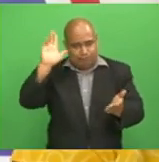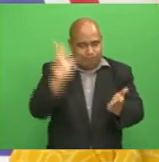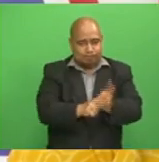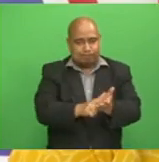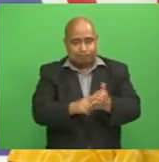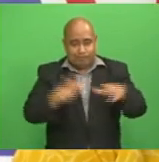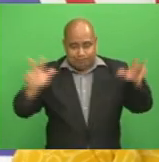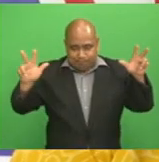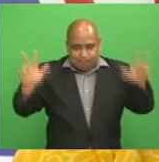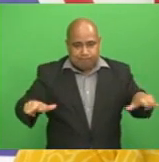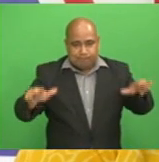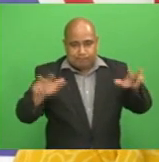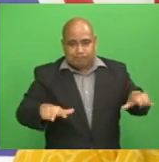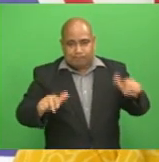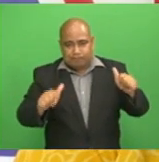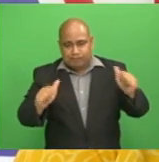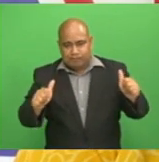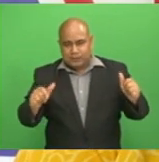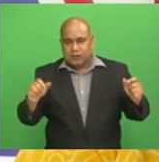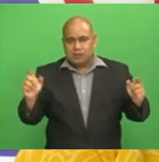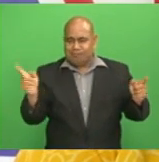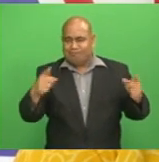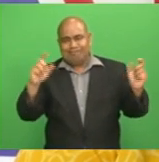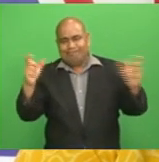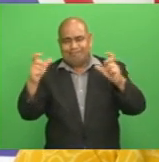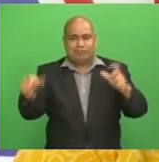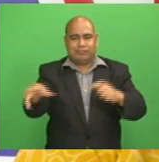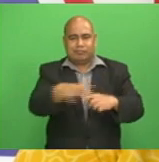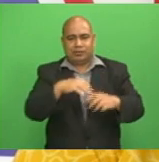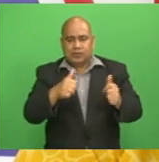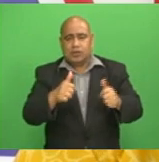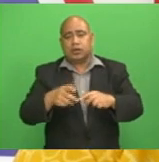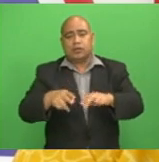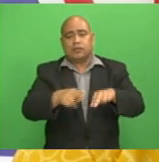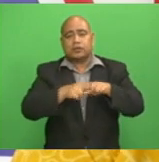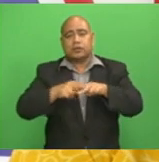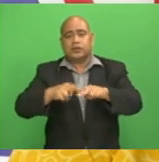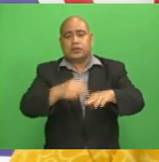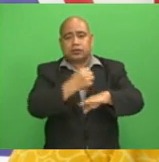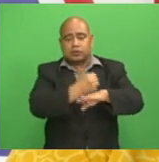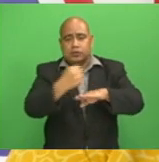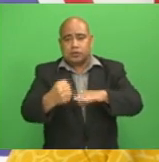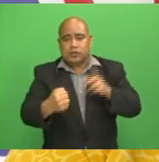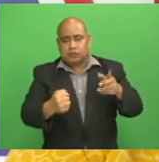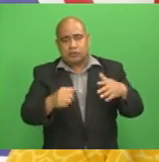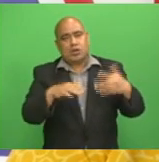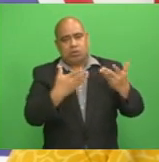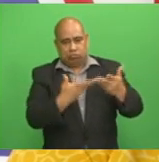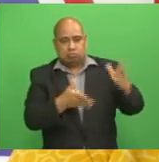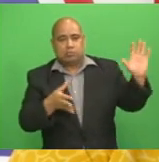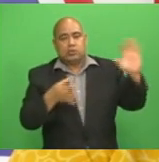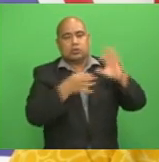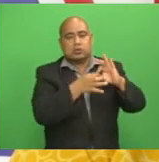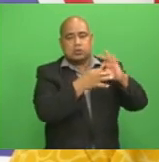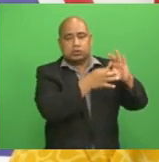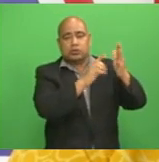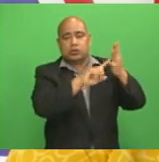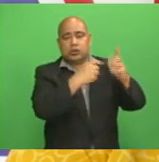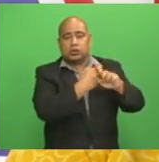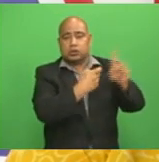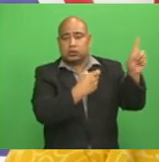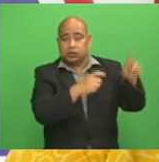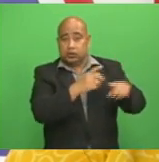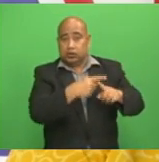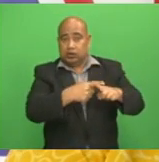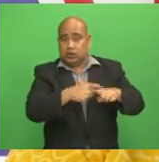emissions. While the legacy of the British and Fijian government has always been acknowledged under Commissioner Hopkins, in the last 4 years